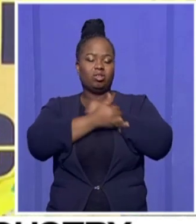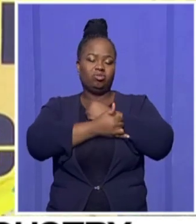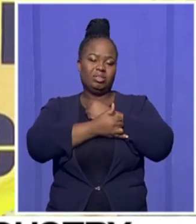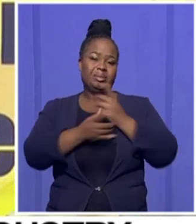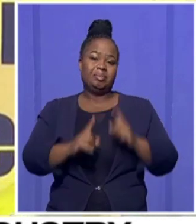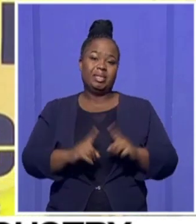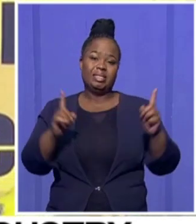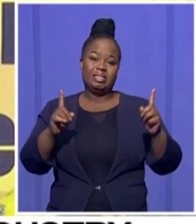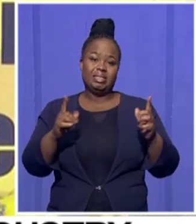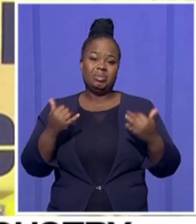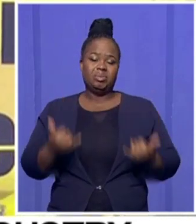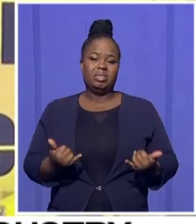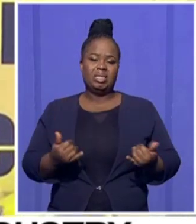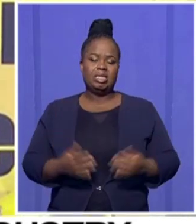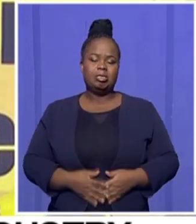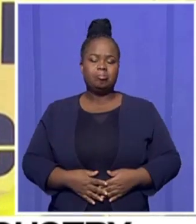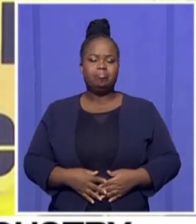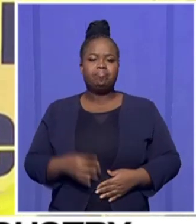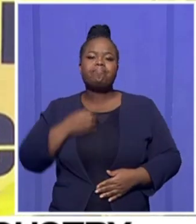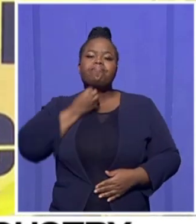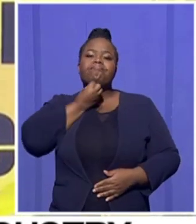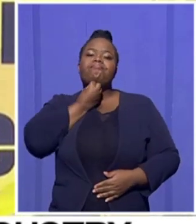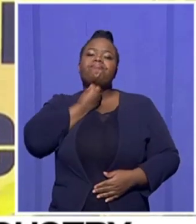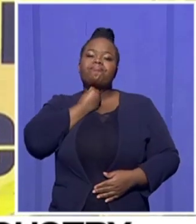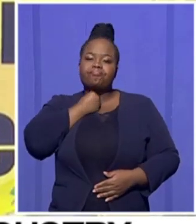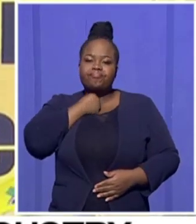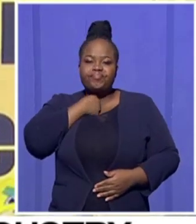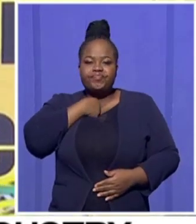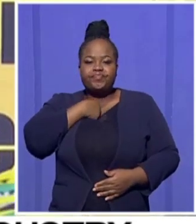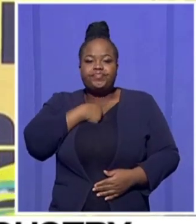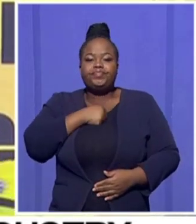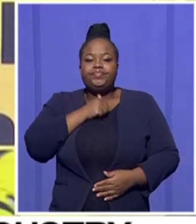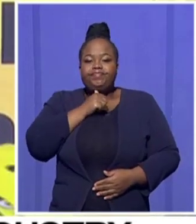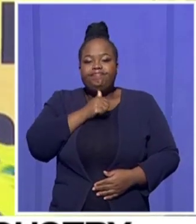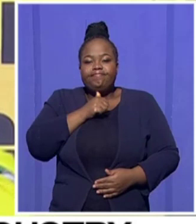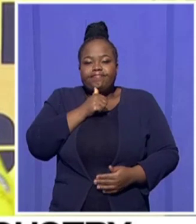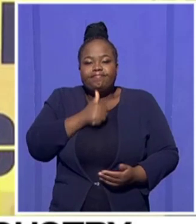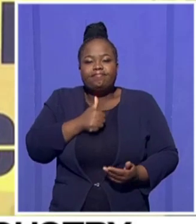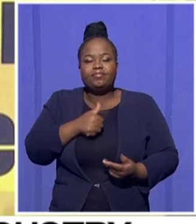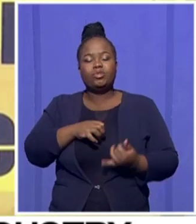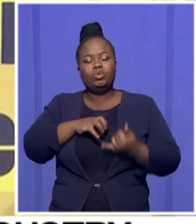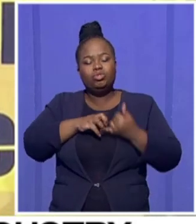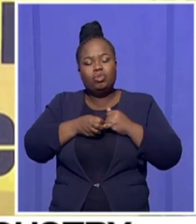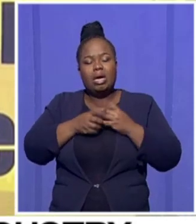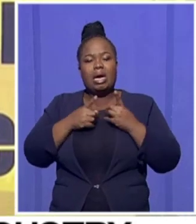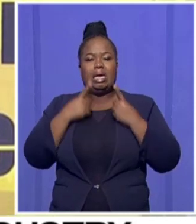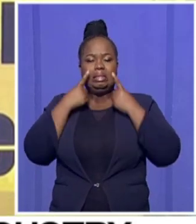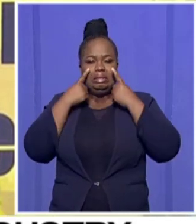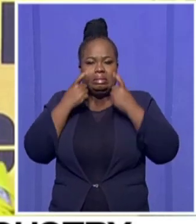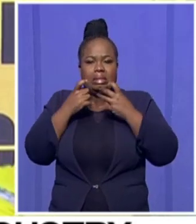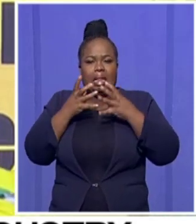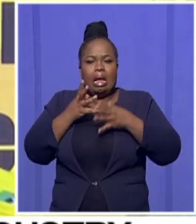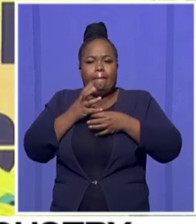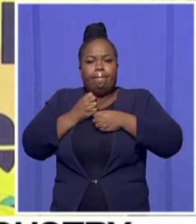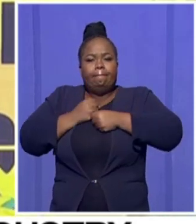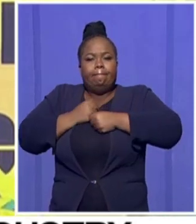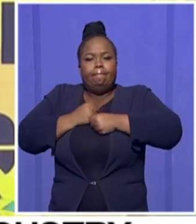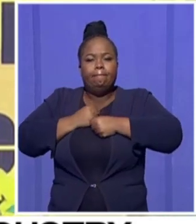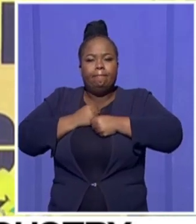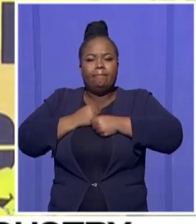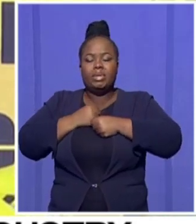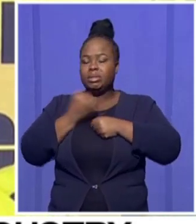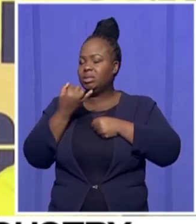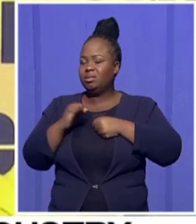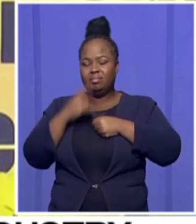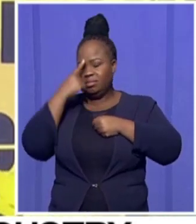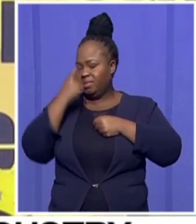Today, with lumps in our throats, and as we try to fight back tears, we still can't believe that we are